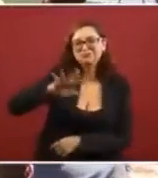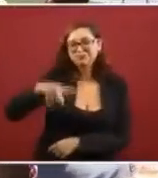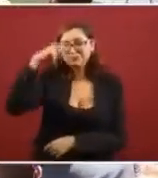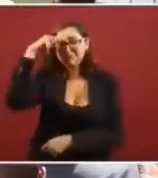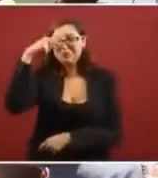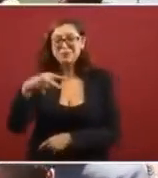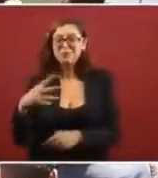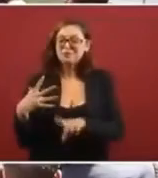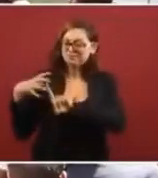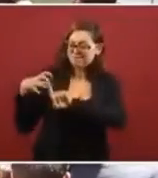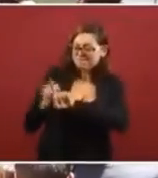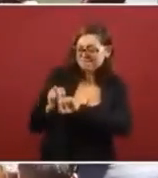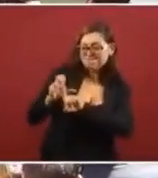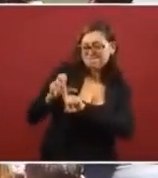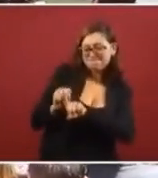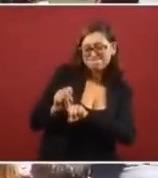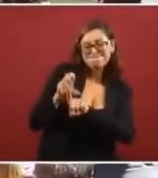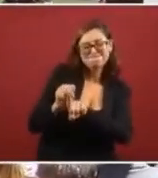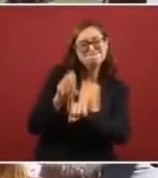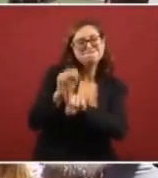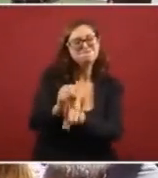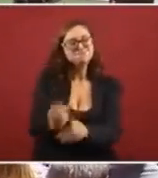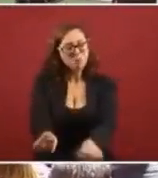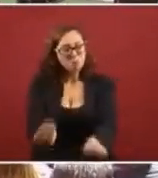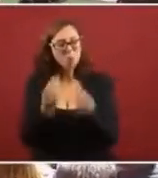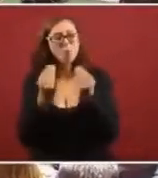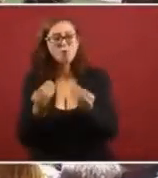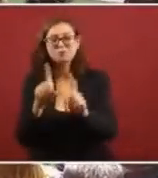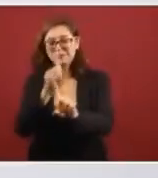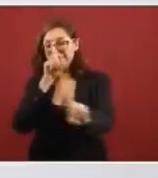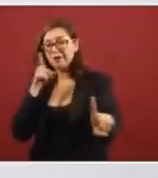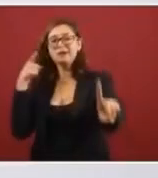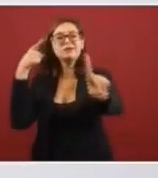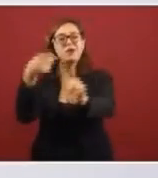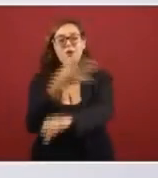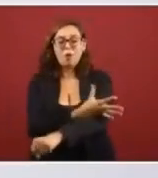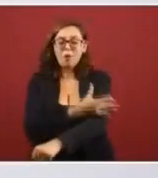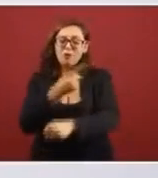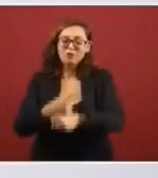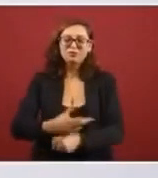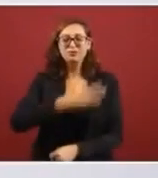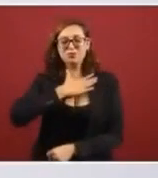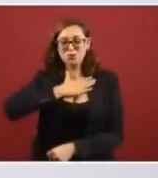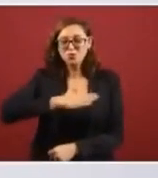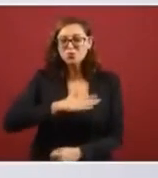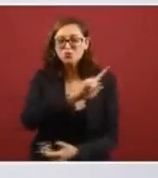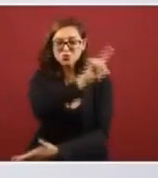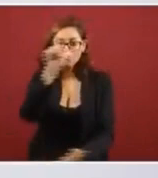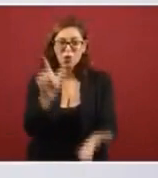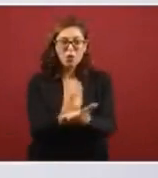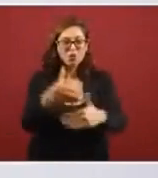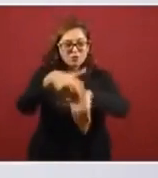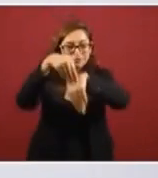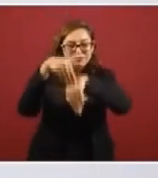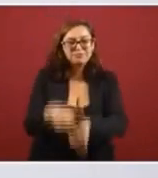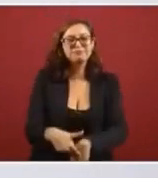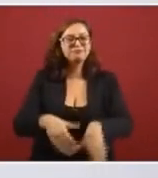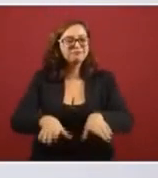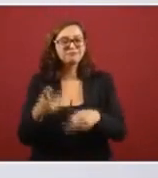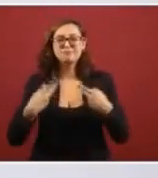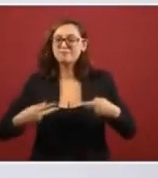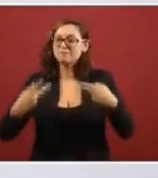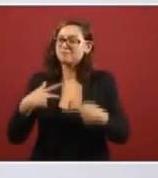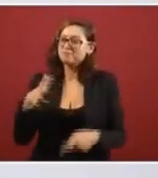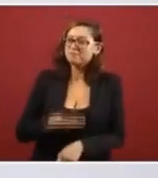it's more that it's a lot that we've gained that we've tried to do justice liberty